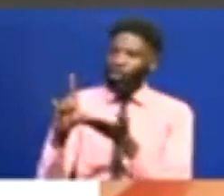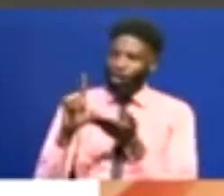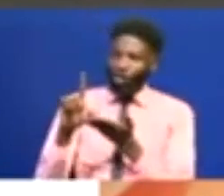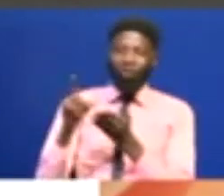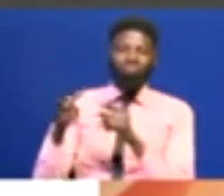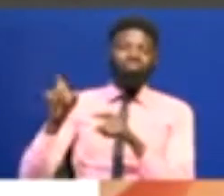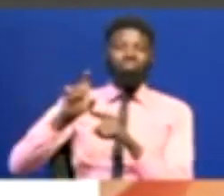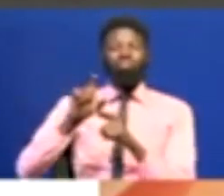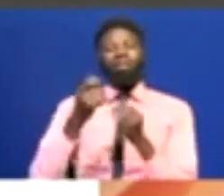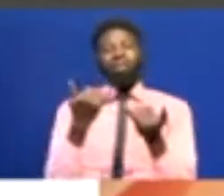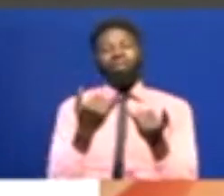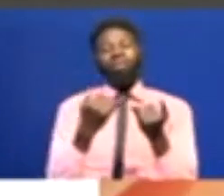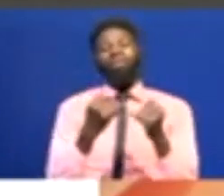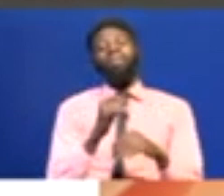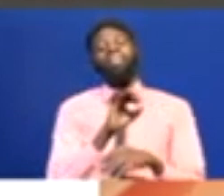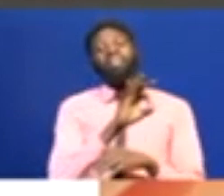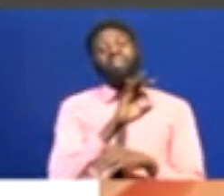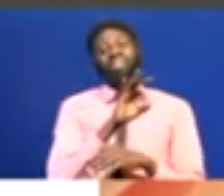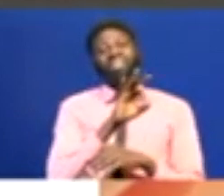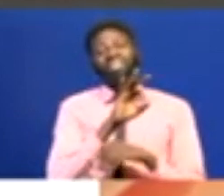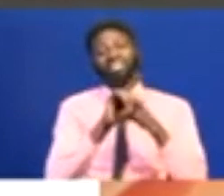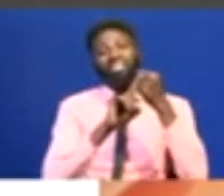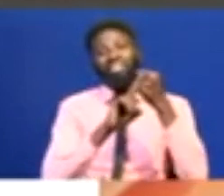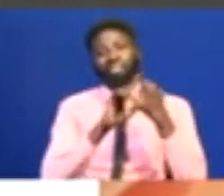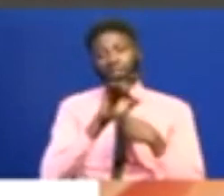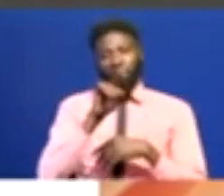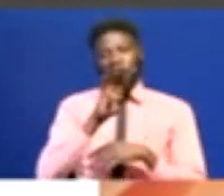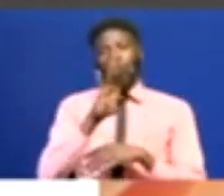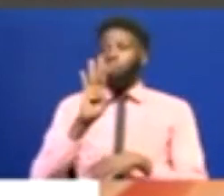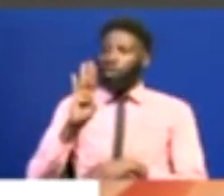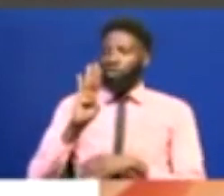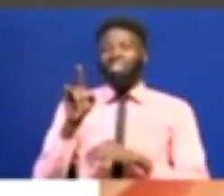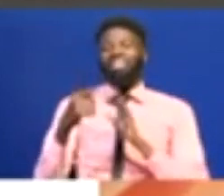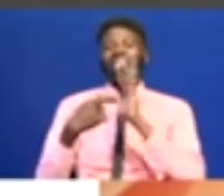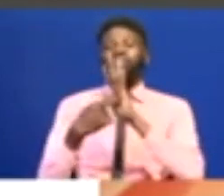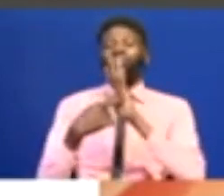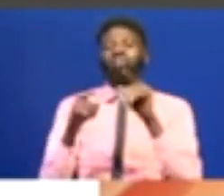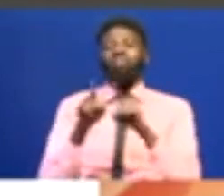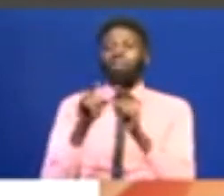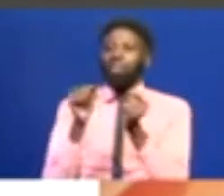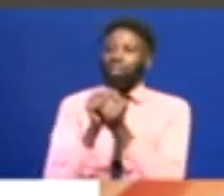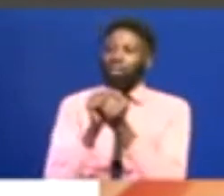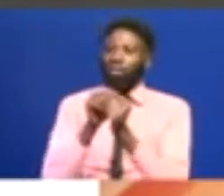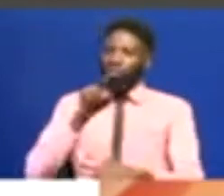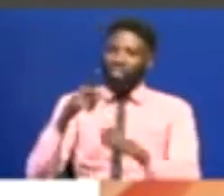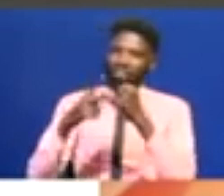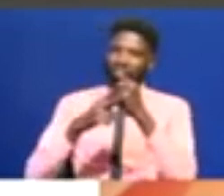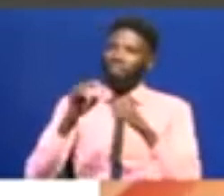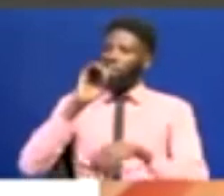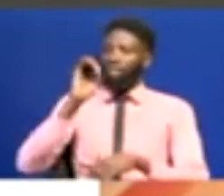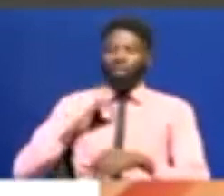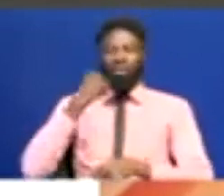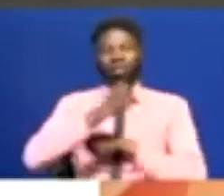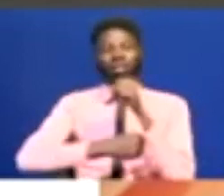to 365.4 billion shillings, representing 10.7% year-on-year increase.